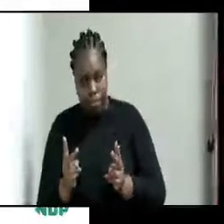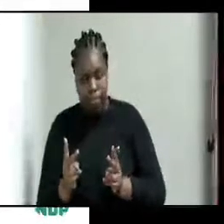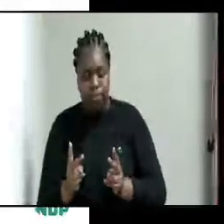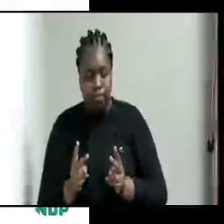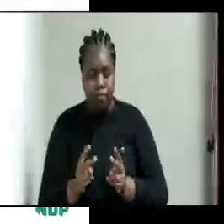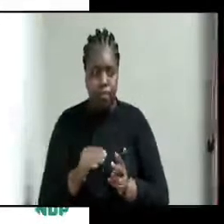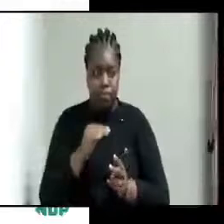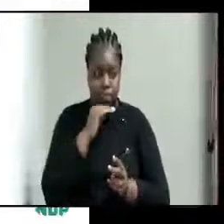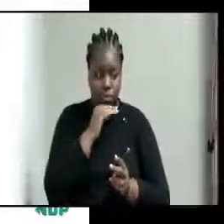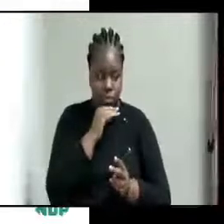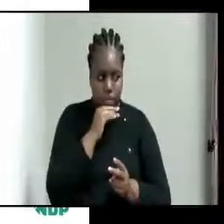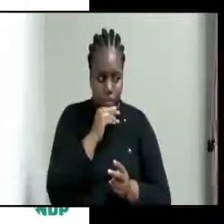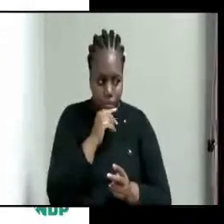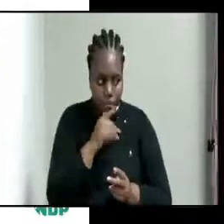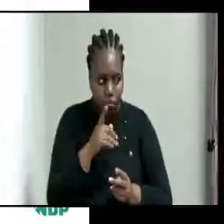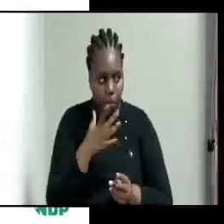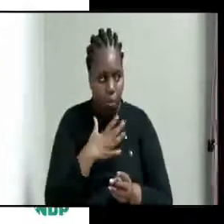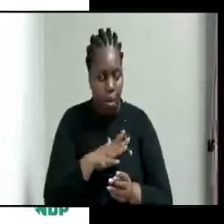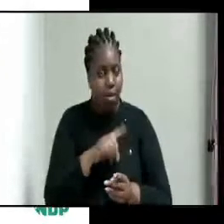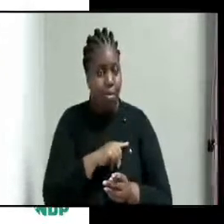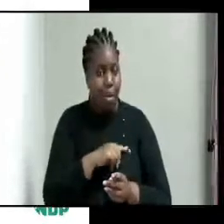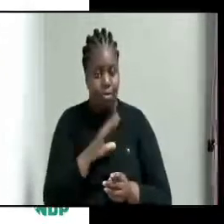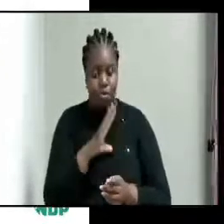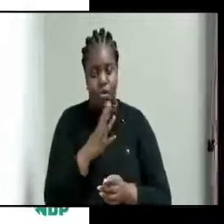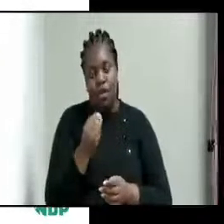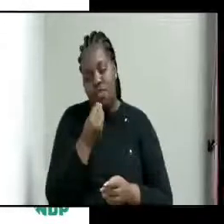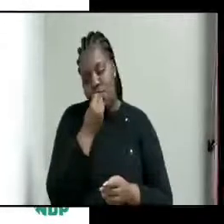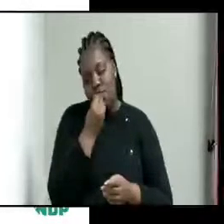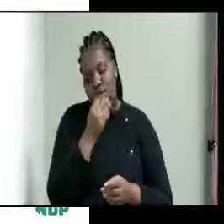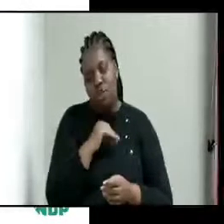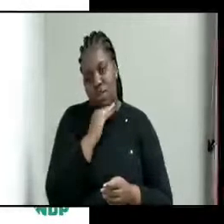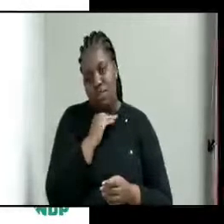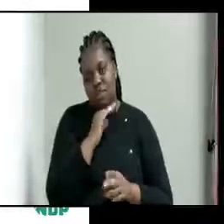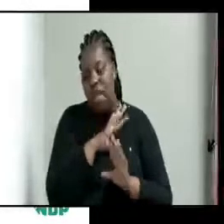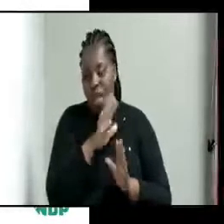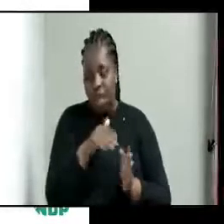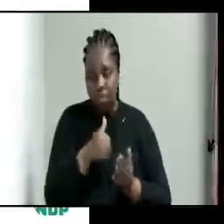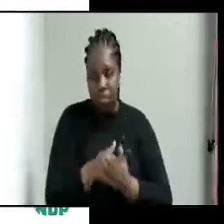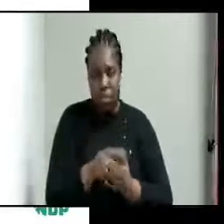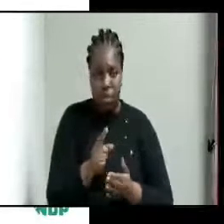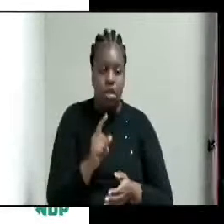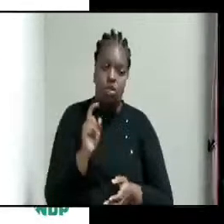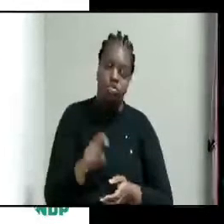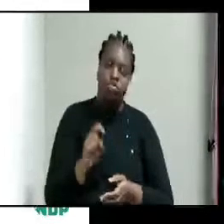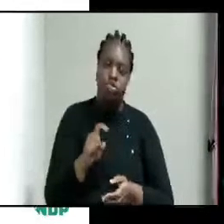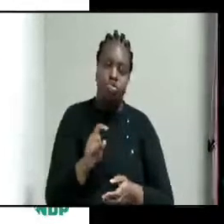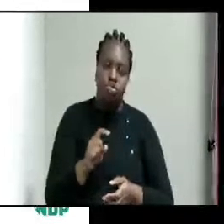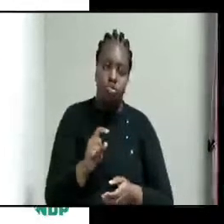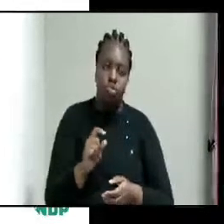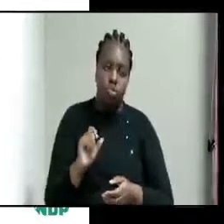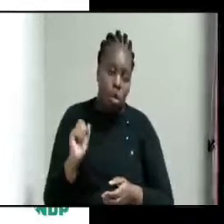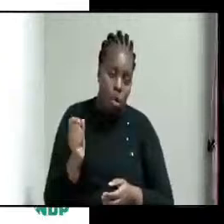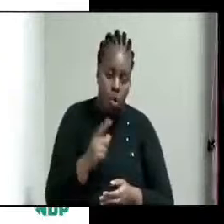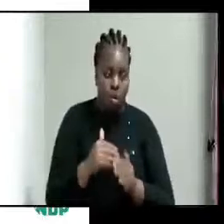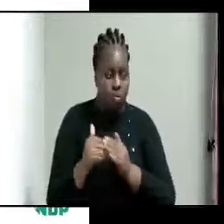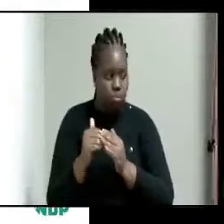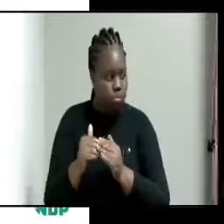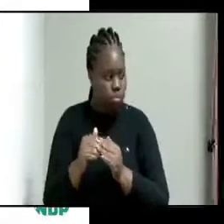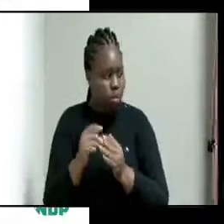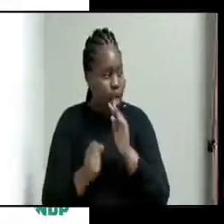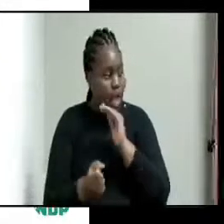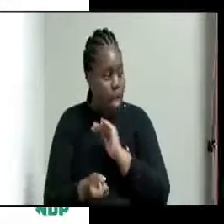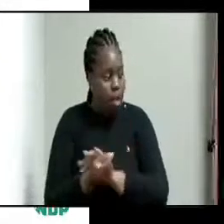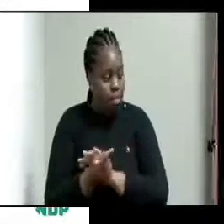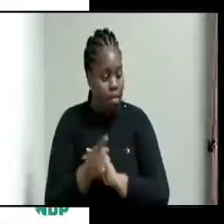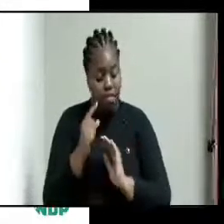would have liked to eat because there was not enough food. And all these 4, they should all have happened to